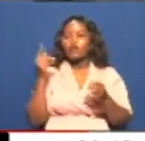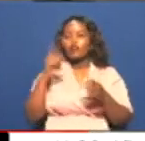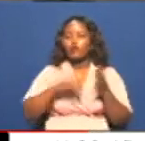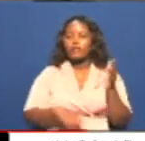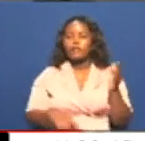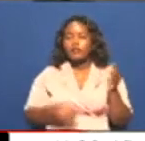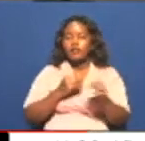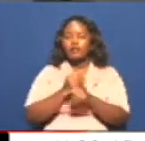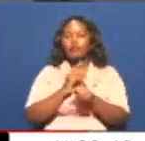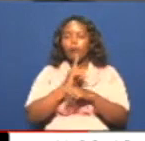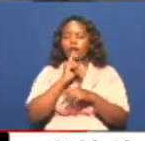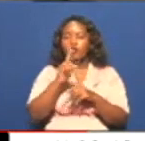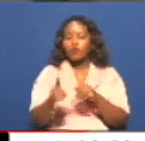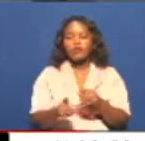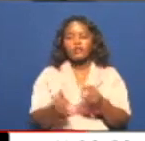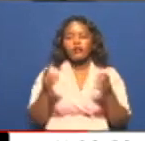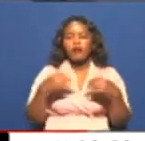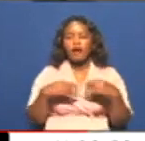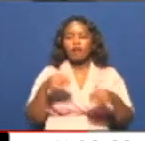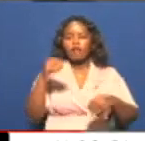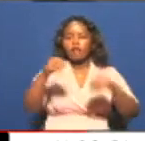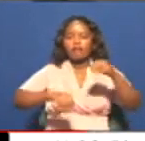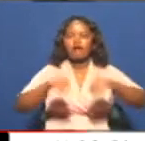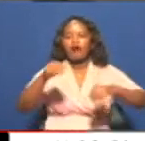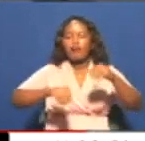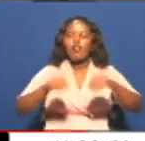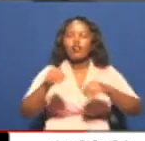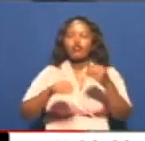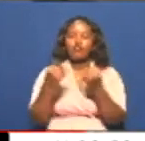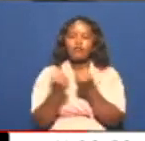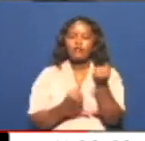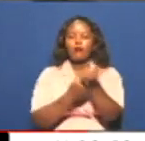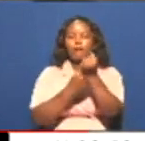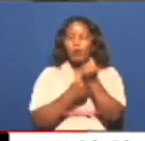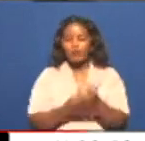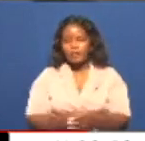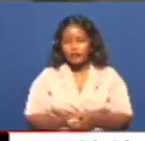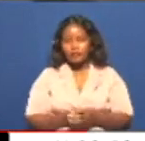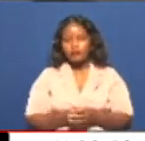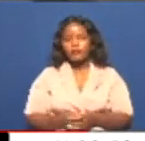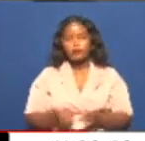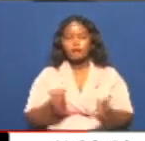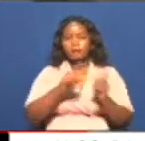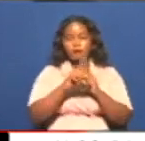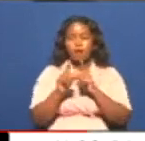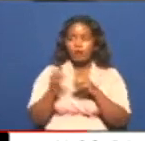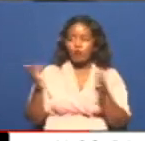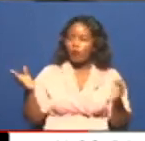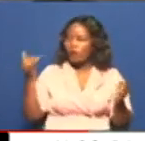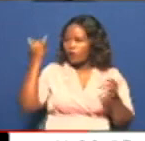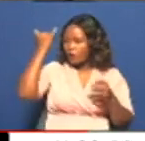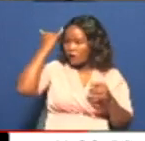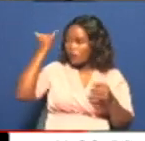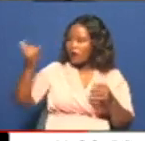hold that electoral bloc, mm-hmm. so the idea about